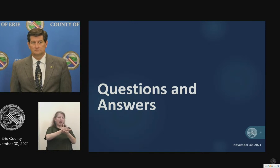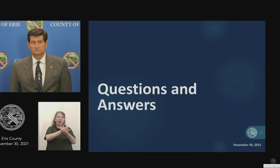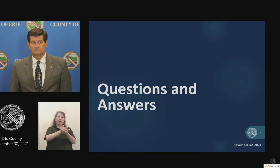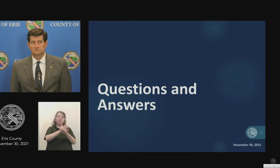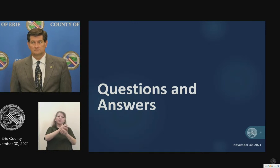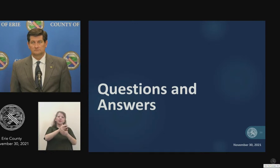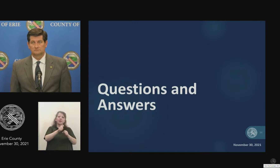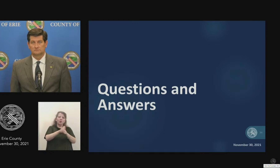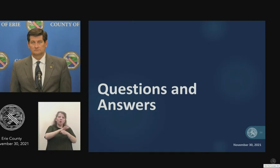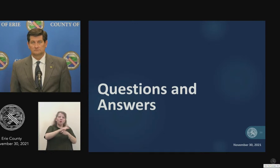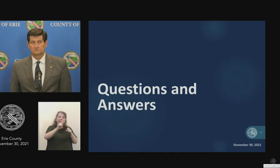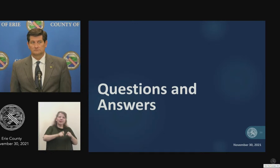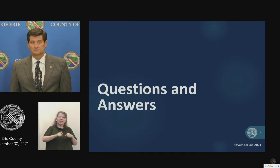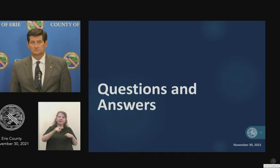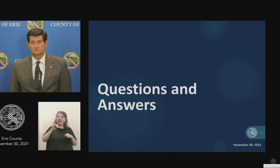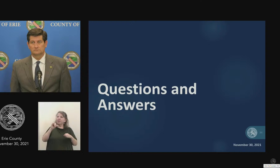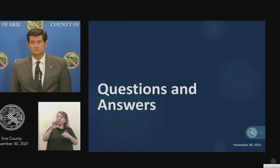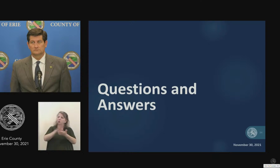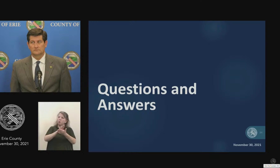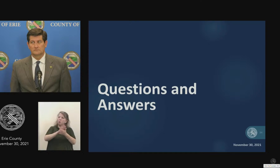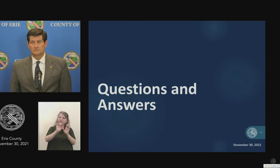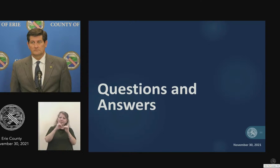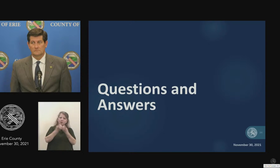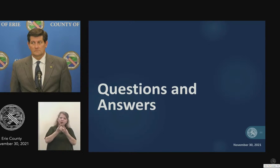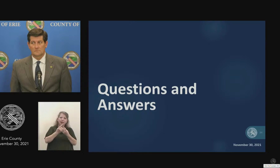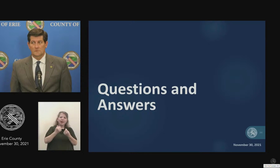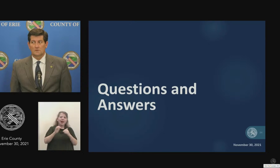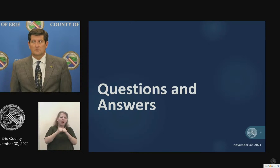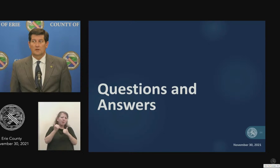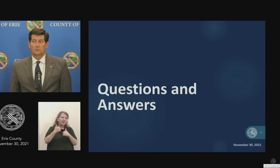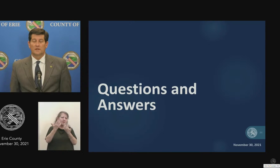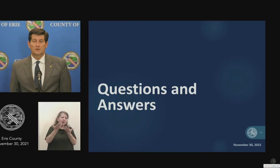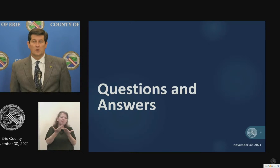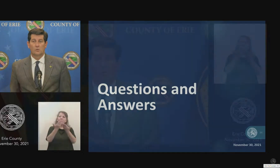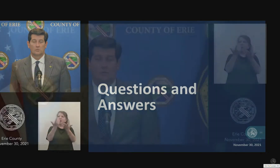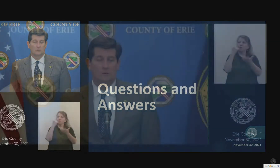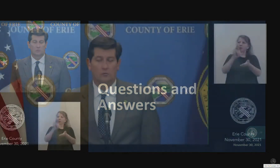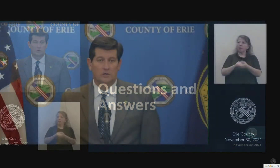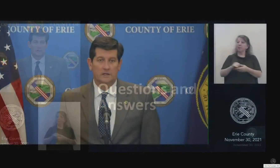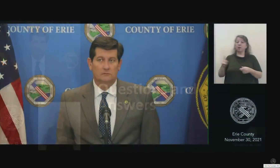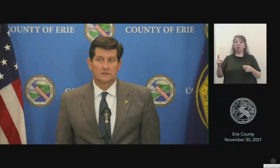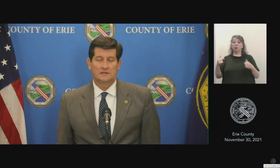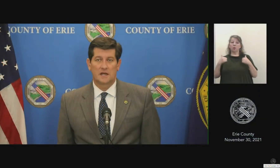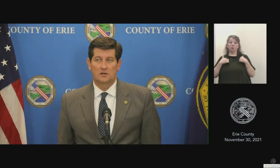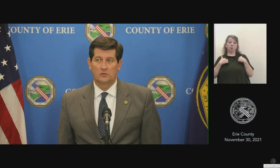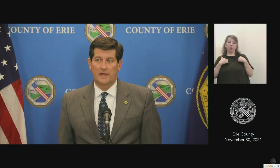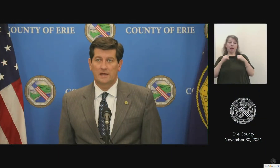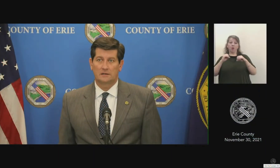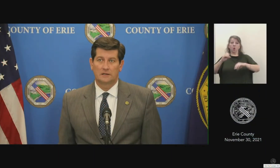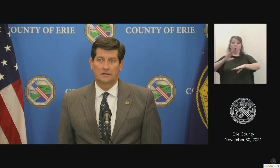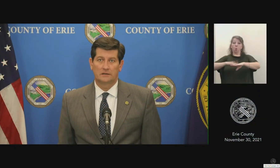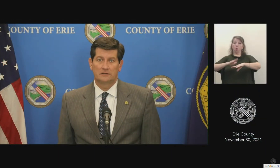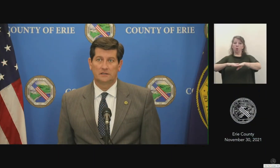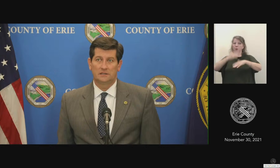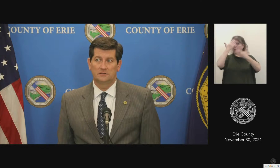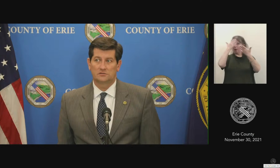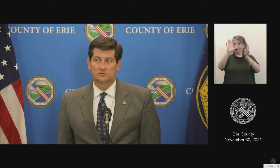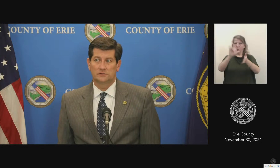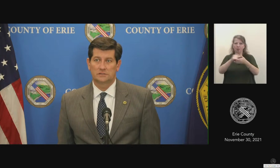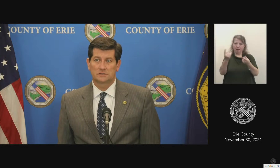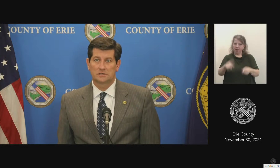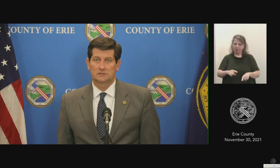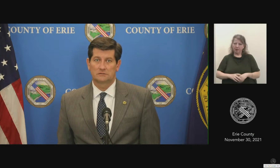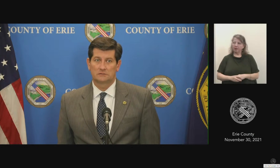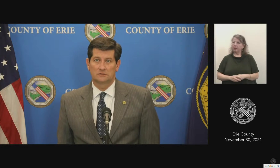quickly will the county be able to find a new provider for them? We had no warning. We did not know that. The